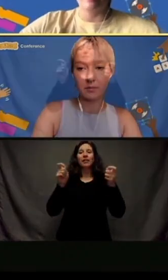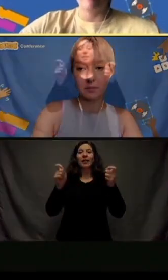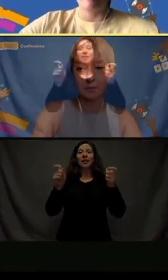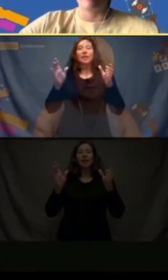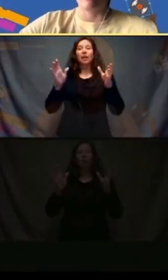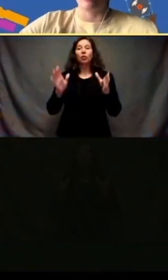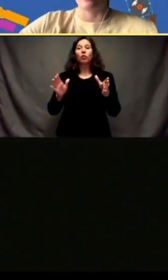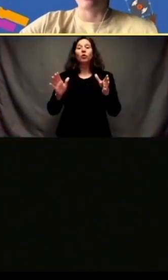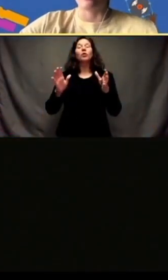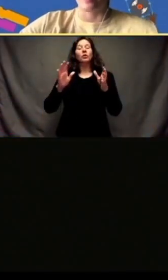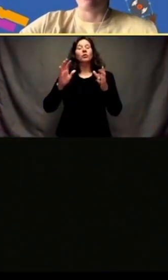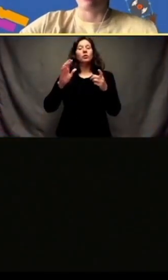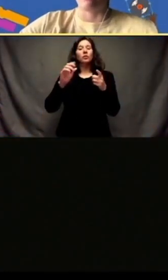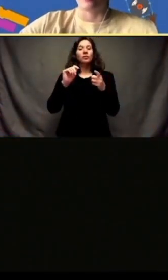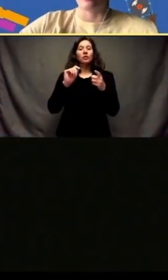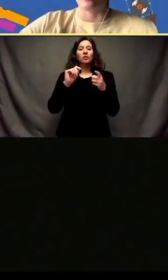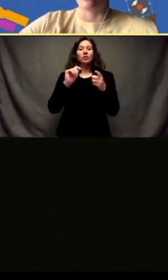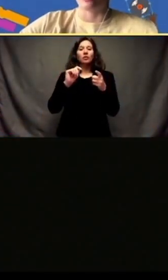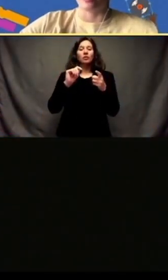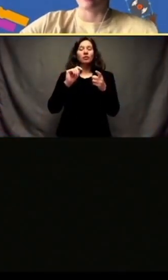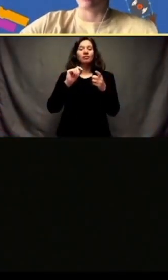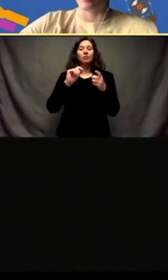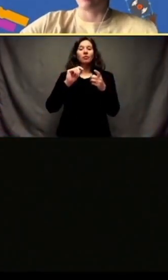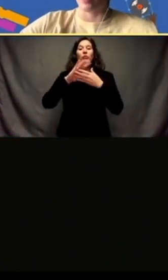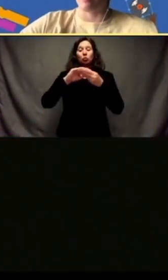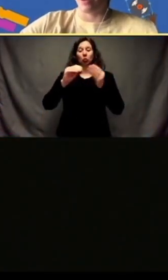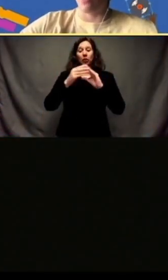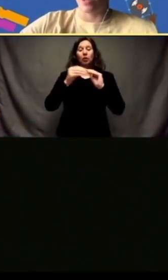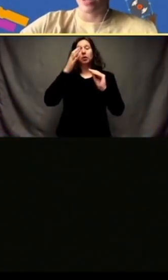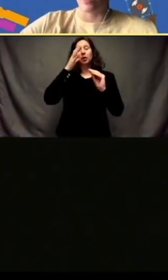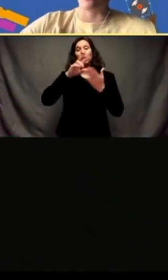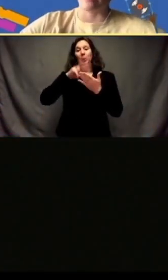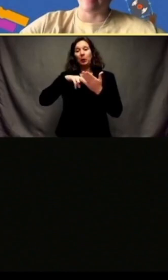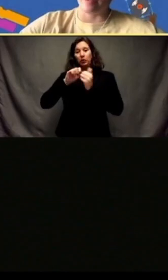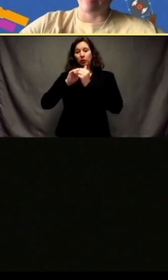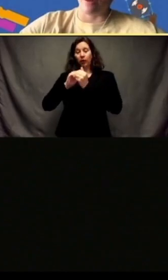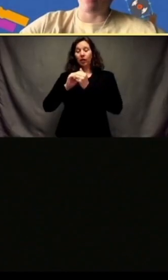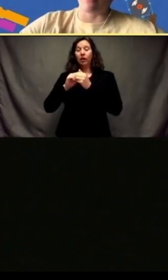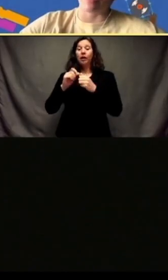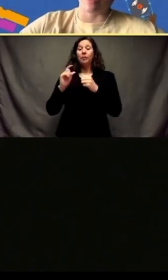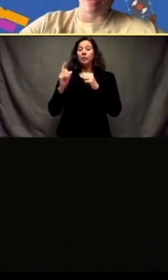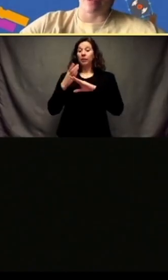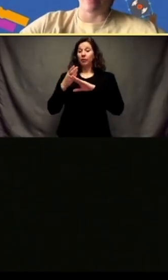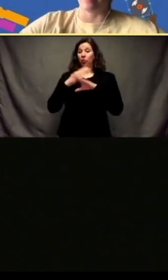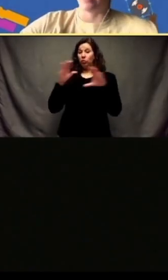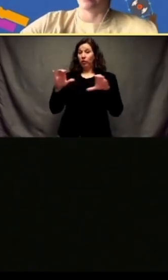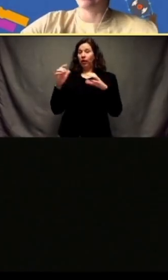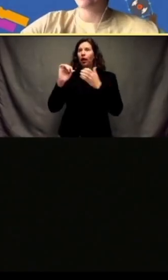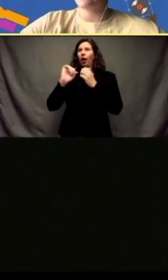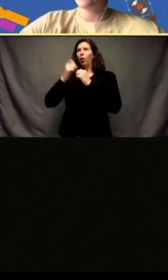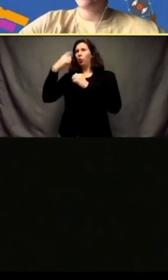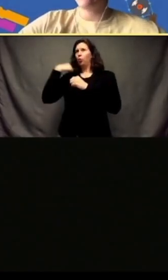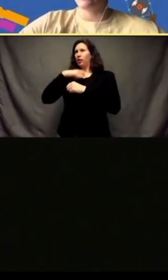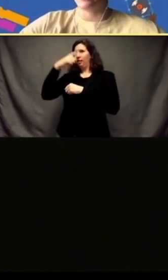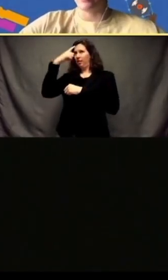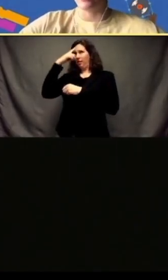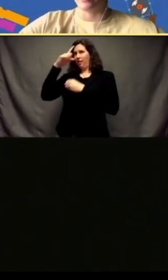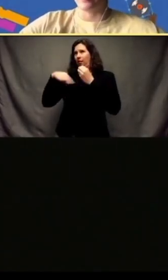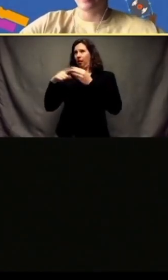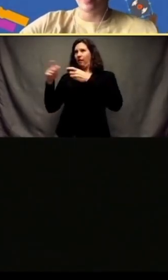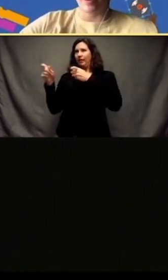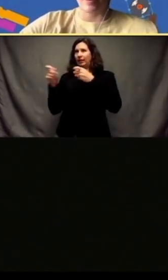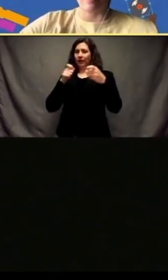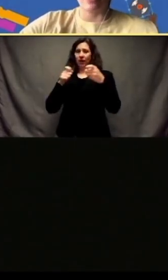But before we do that, we wanted to share a little bit more about how we think about facilitators and